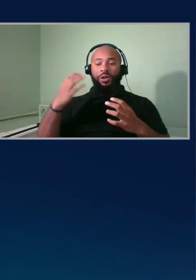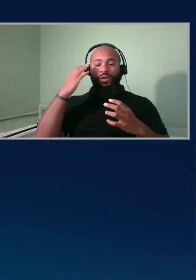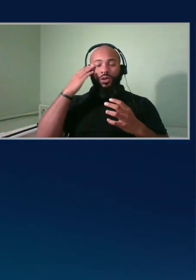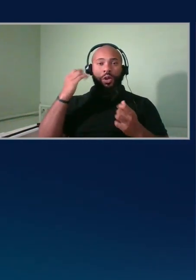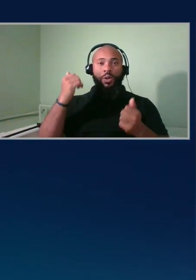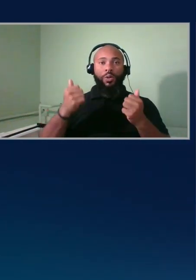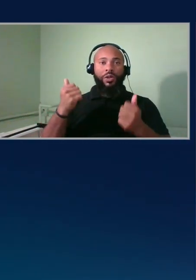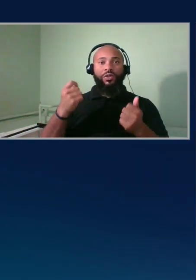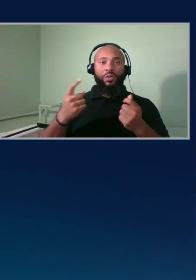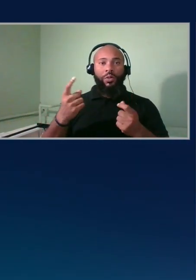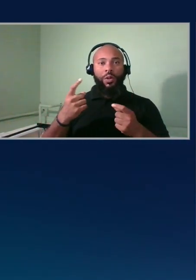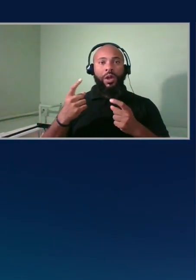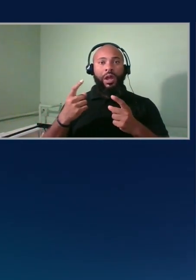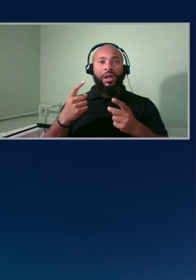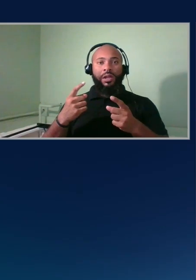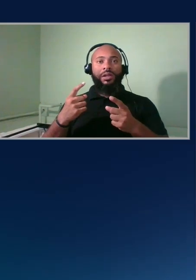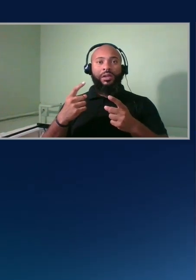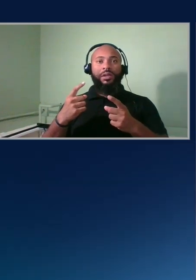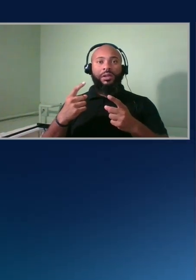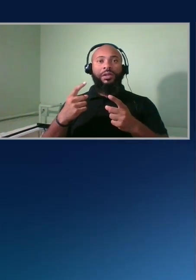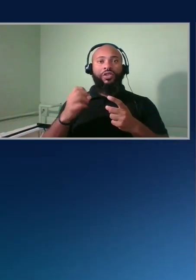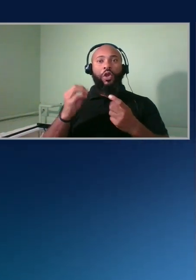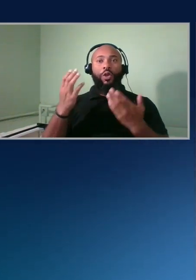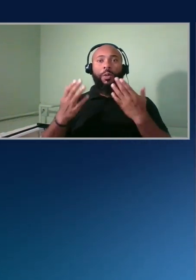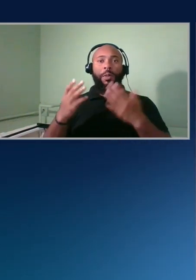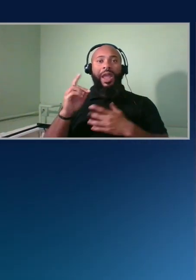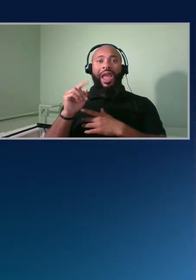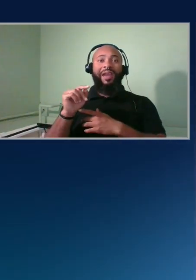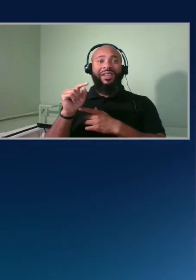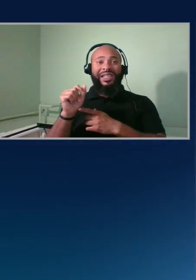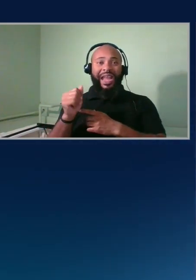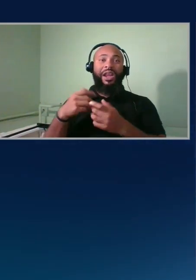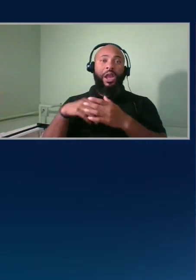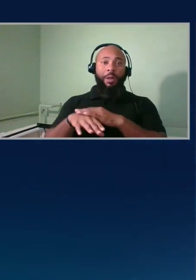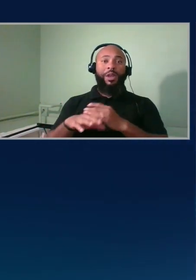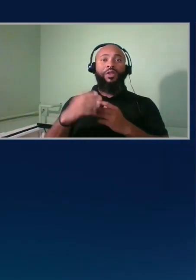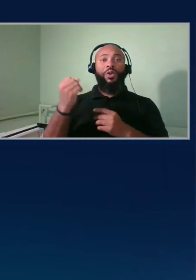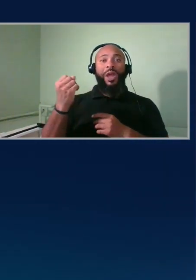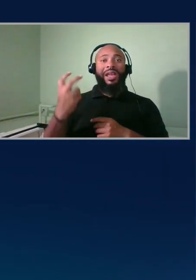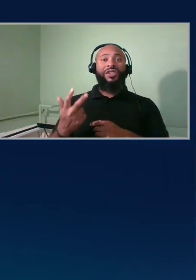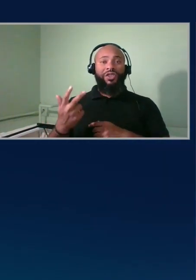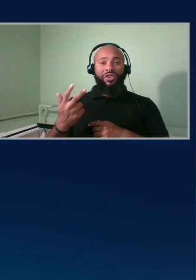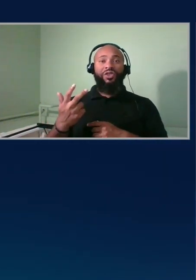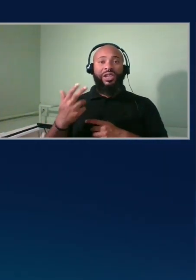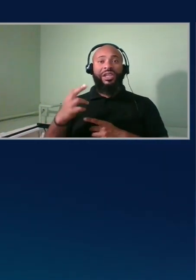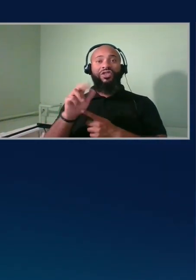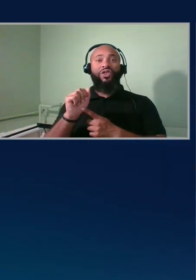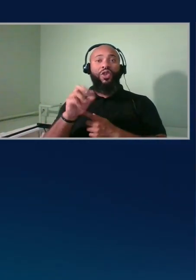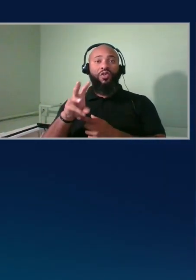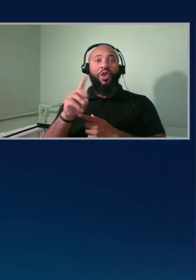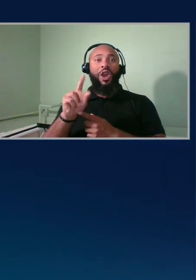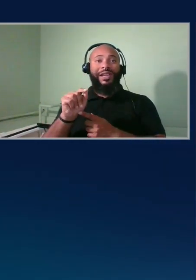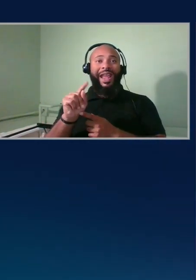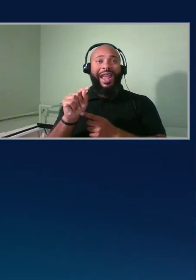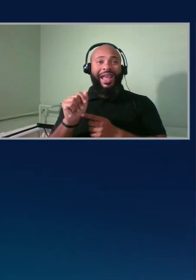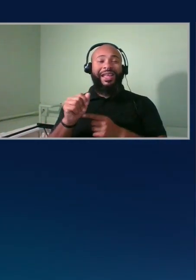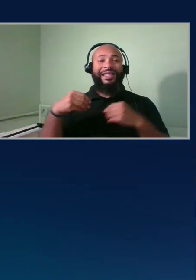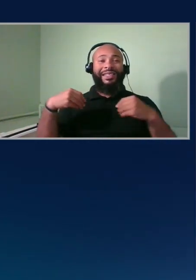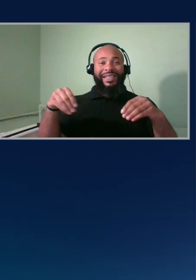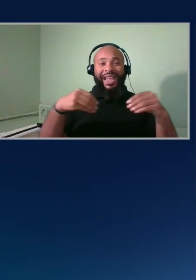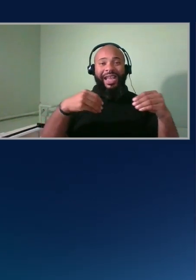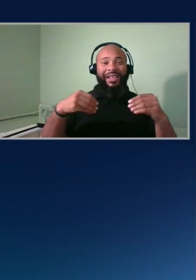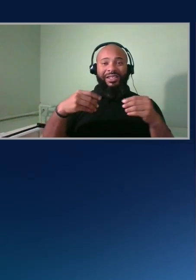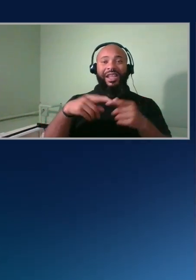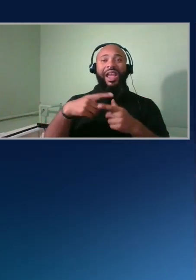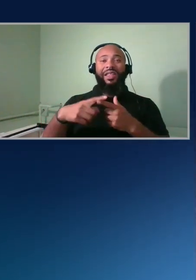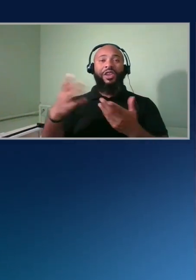sales. So you might have data coming into S3, which is your raw data of sales, and you might have multiple customers